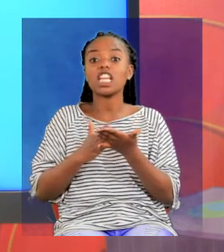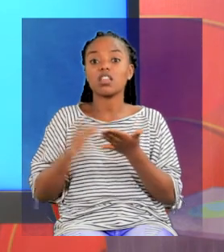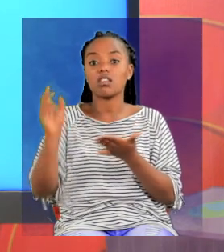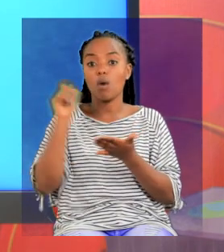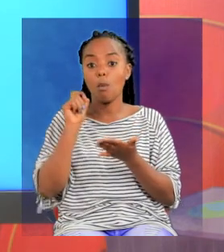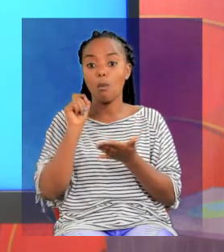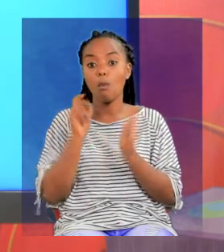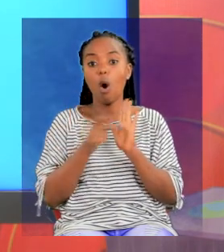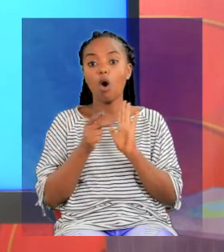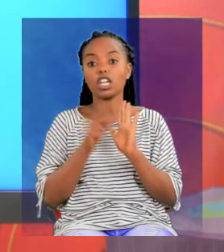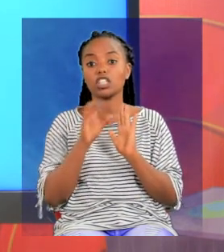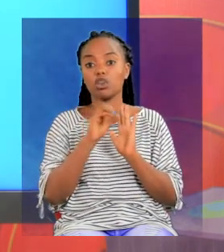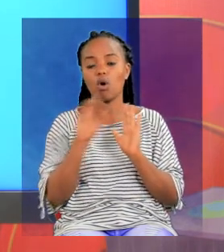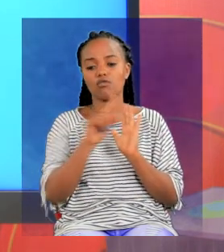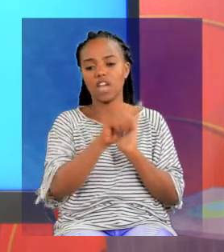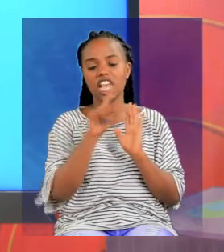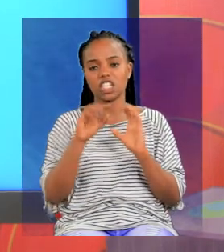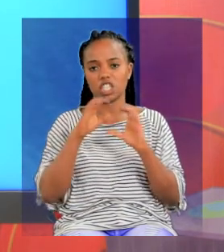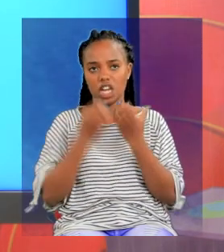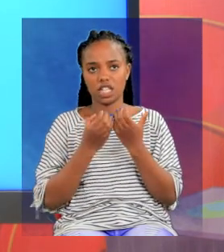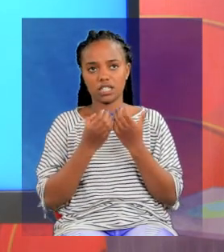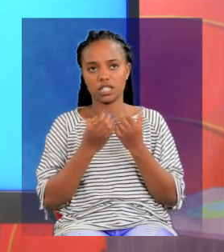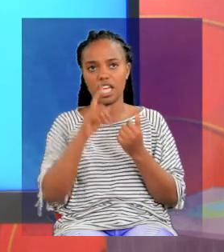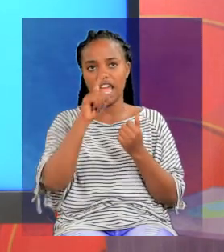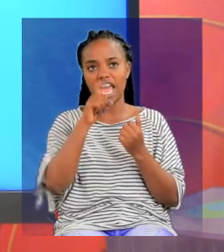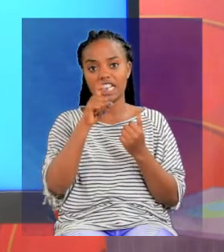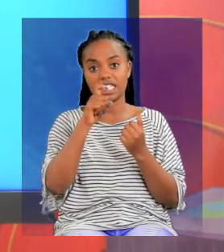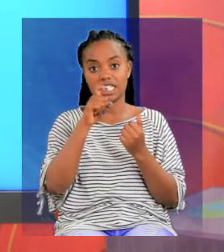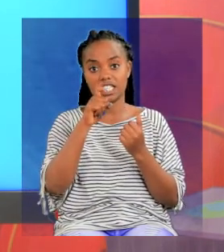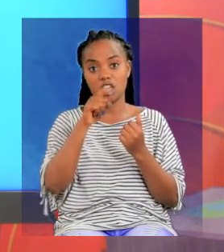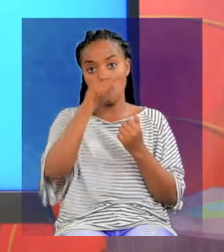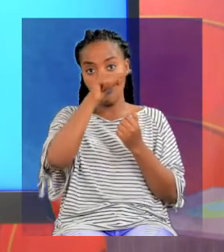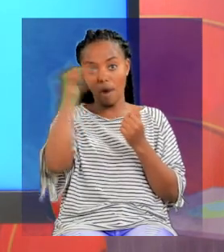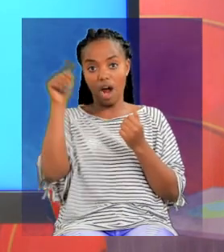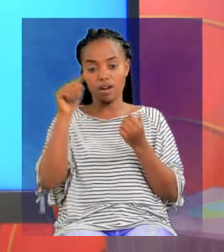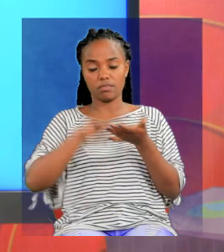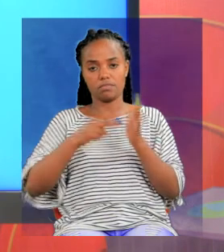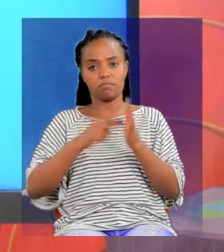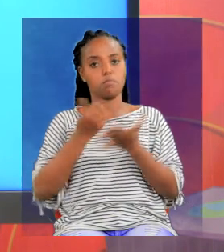class. And X bar is the mean, and